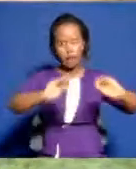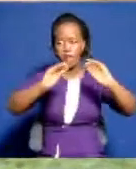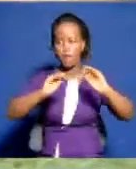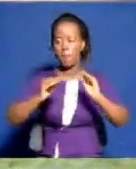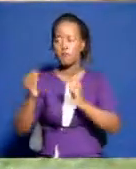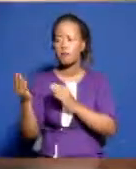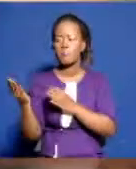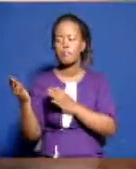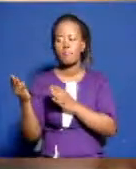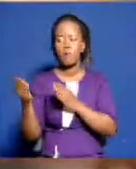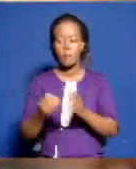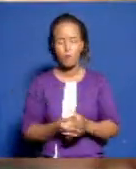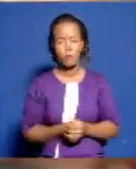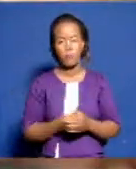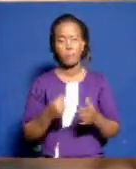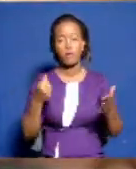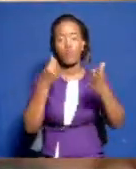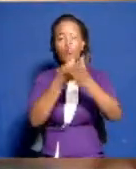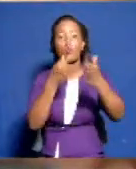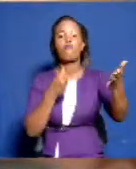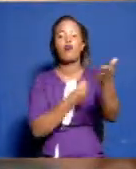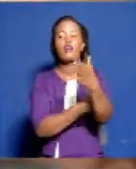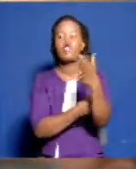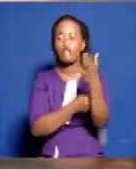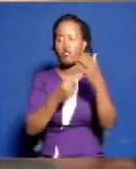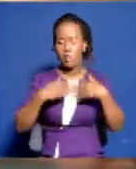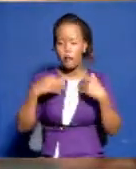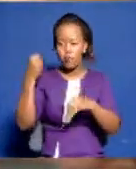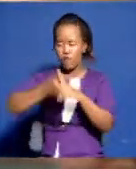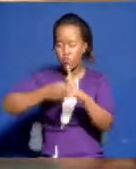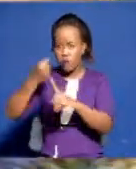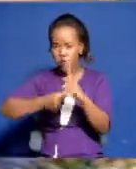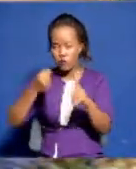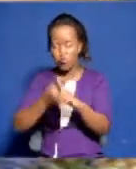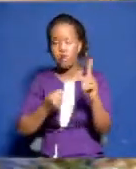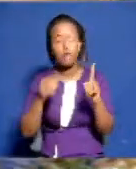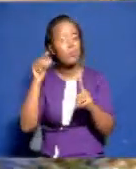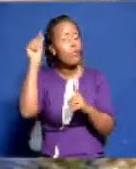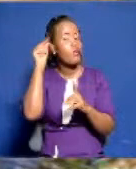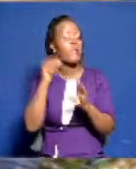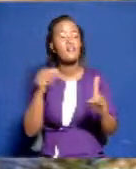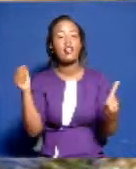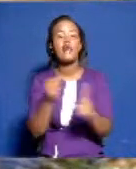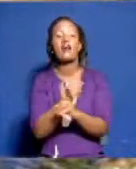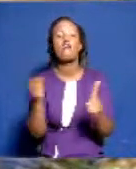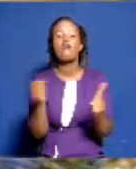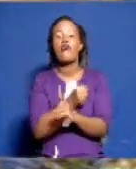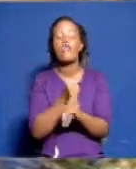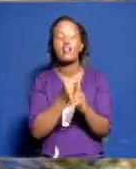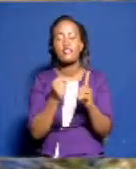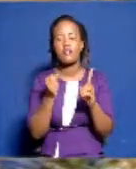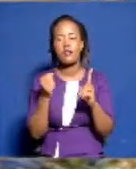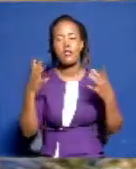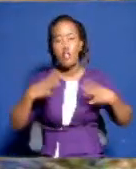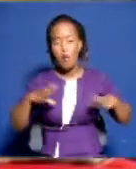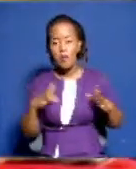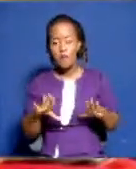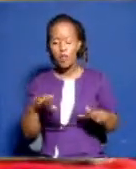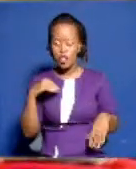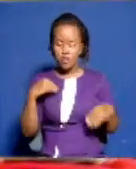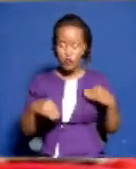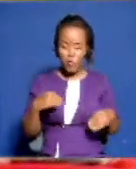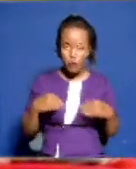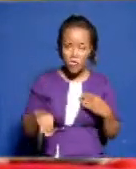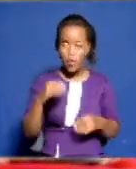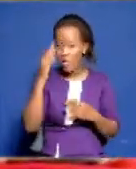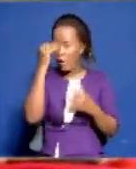Inola Foundation has reached out to gender-based violence victims in BUSIA and its environs in an effort to reduce the